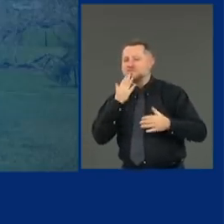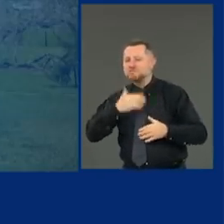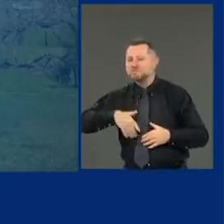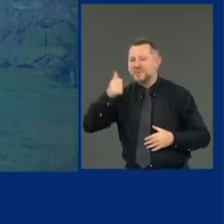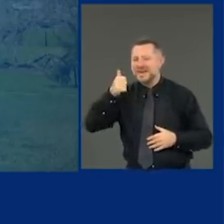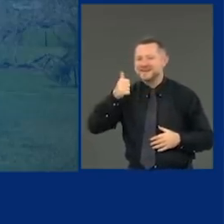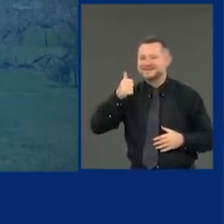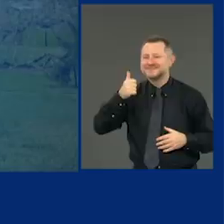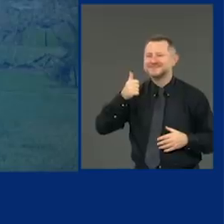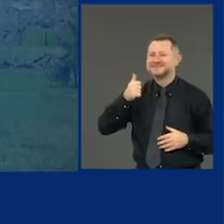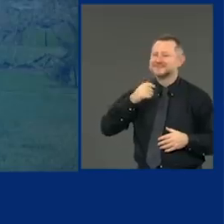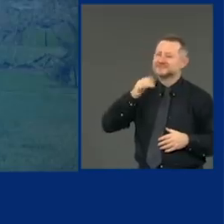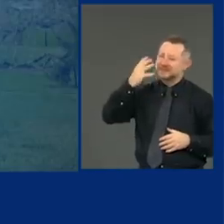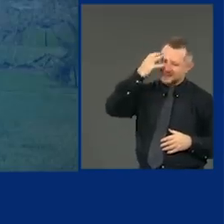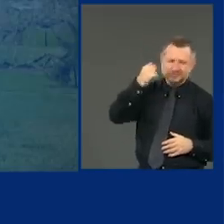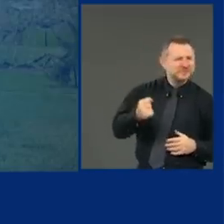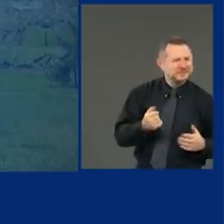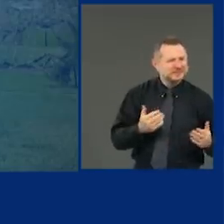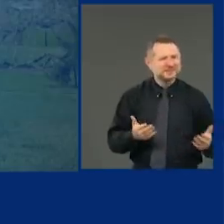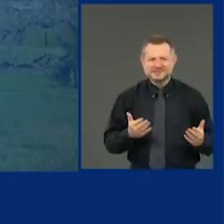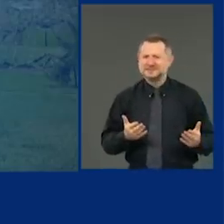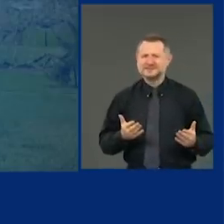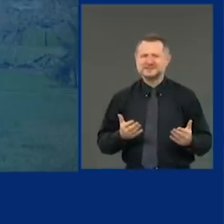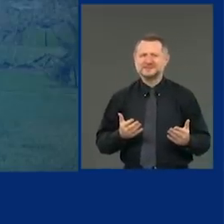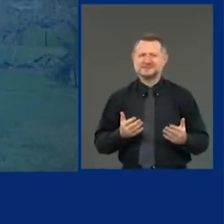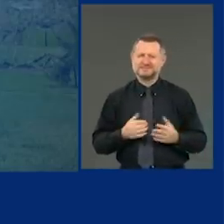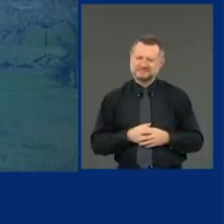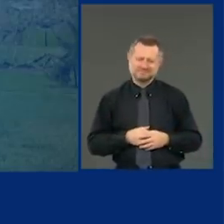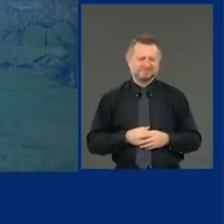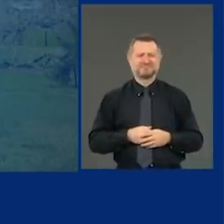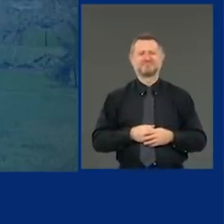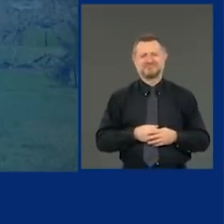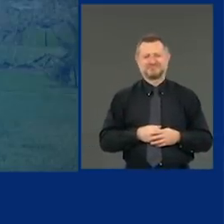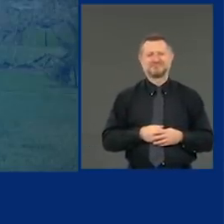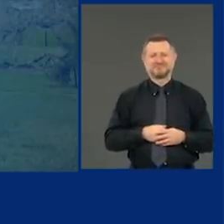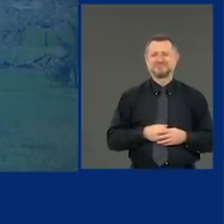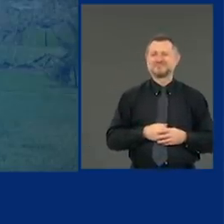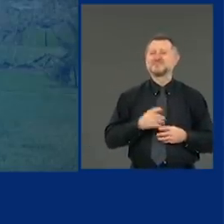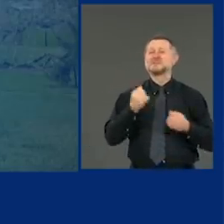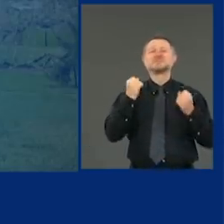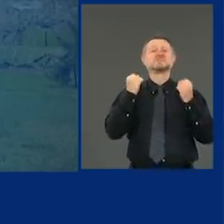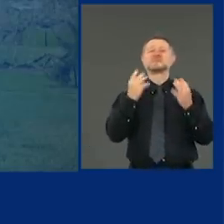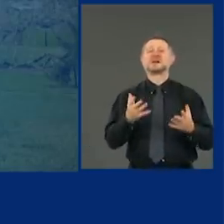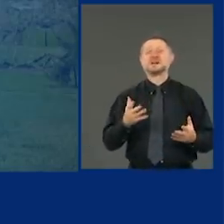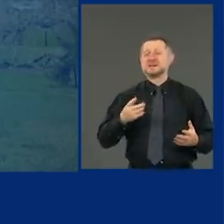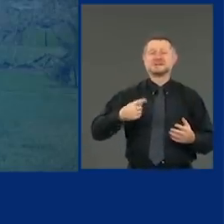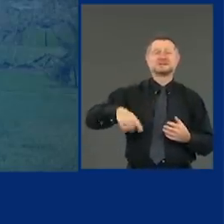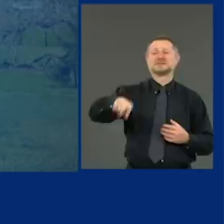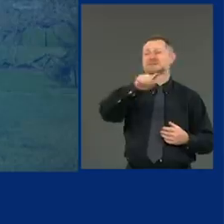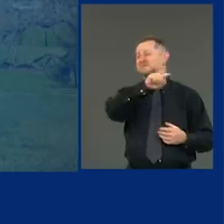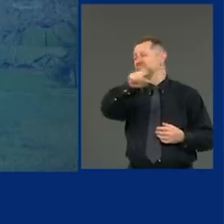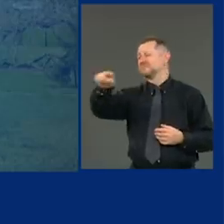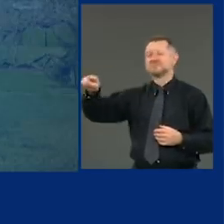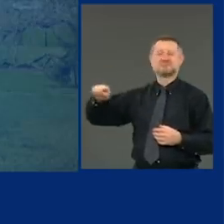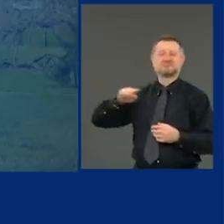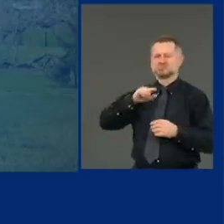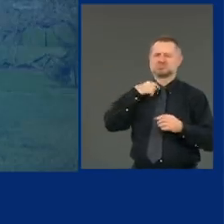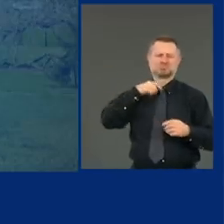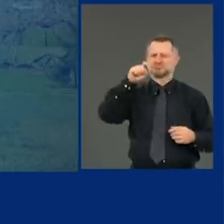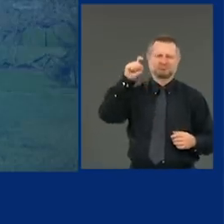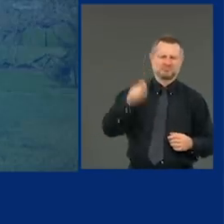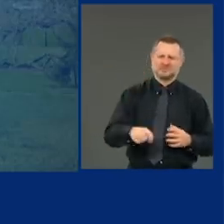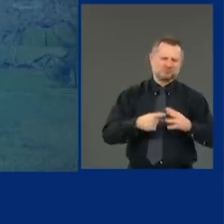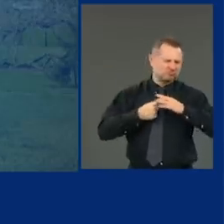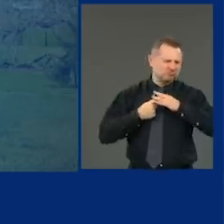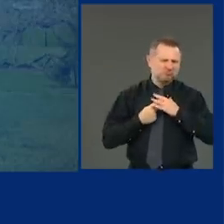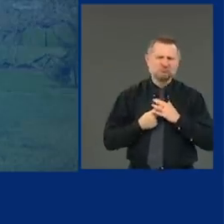common sense. It is common sense. So many of the things that we need to do, you